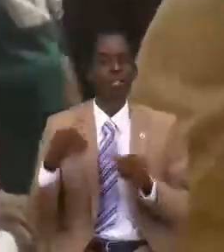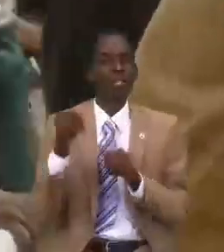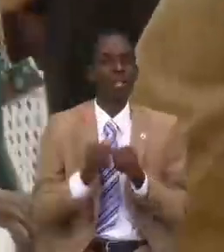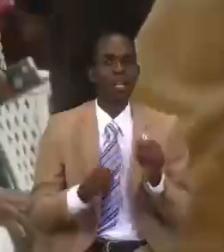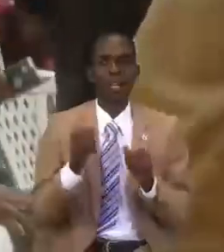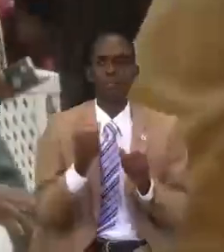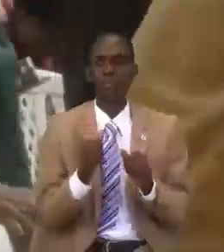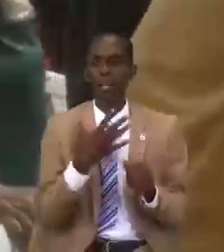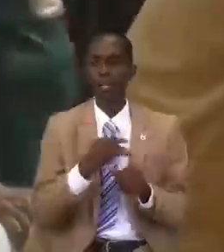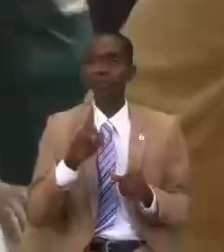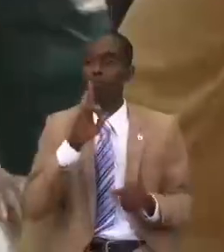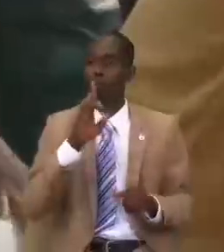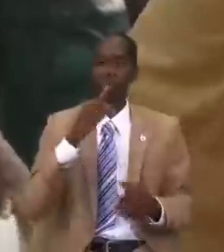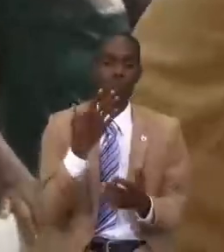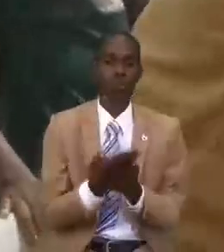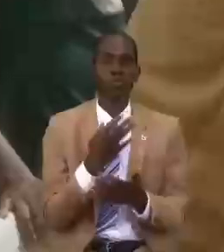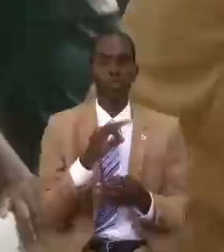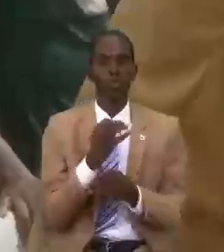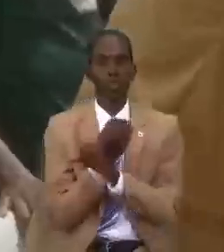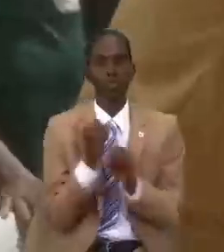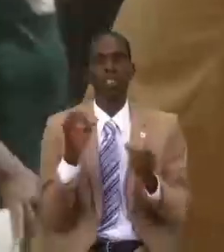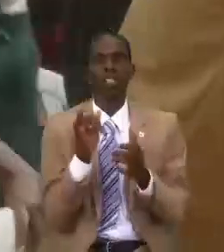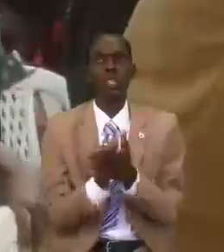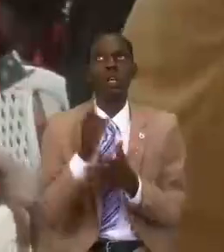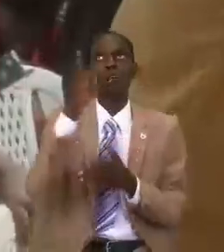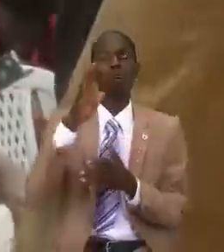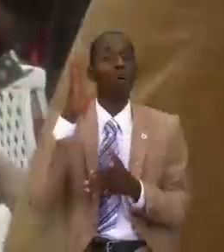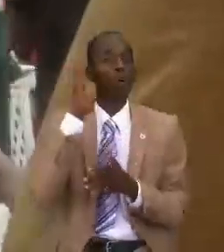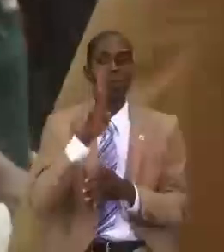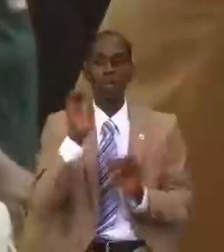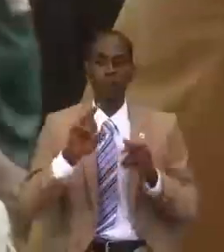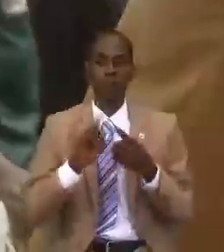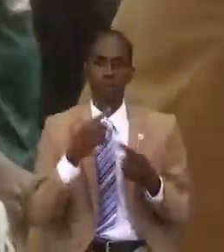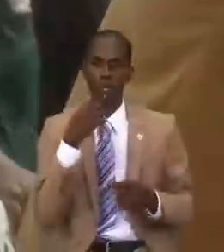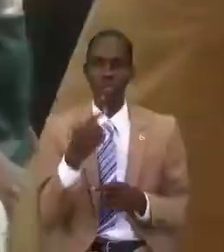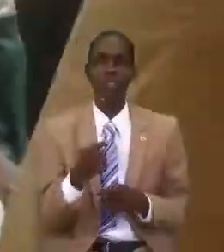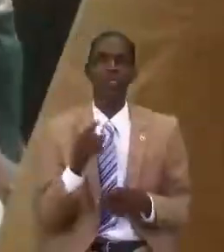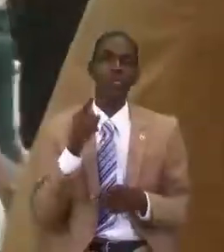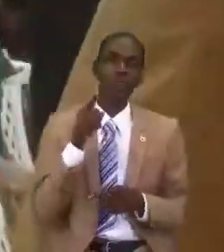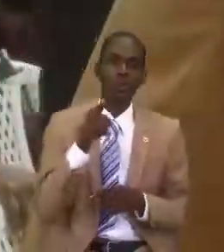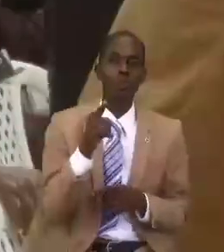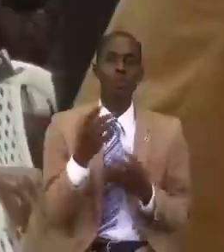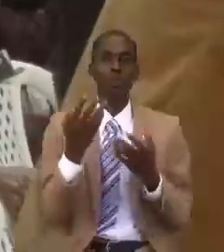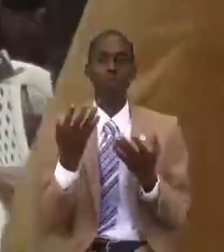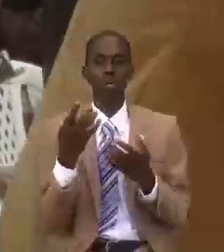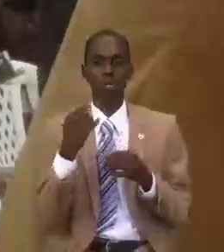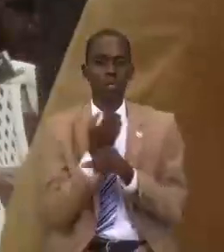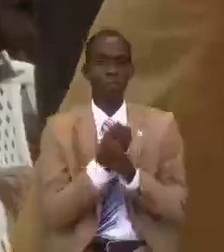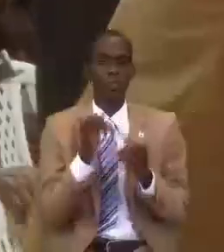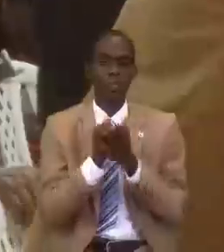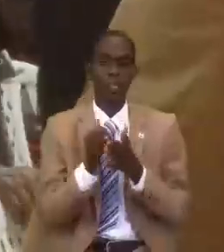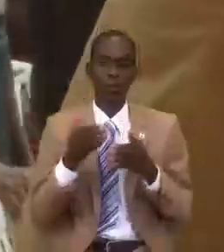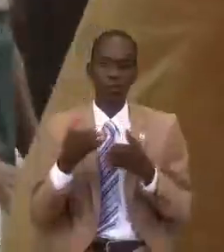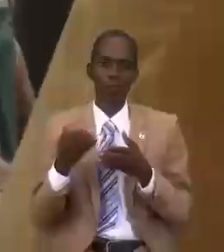God will be able to tell, you want the salvation that leads us, takes us to heaven, and you're asking